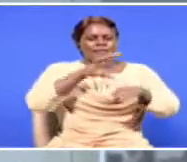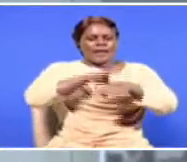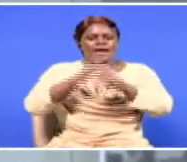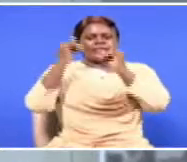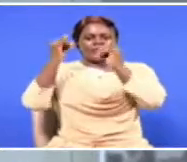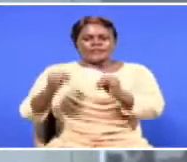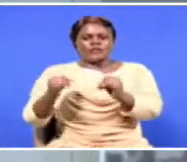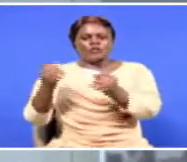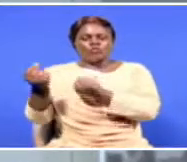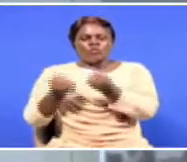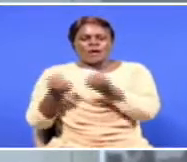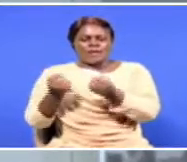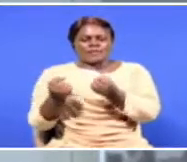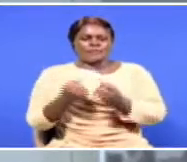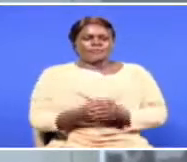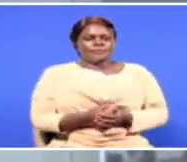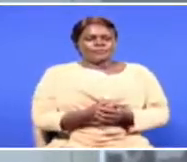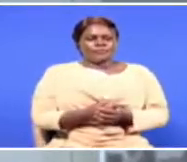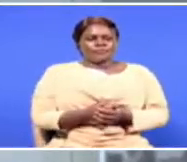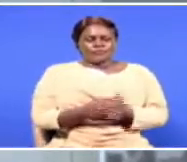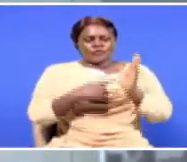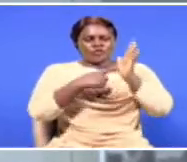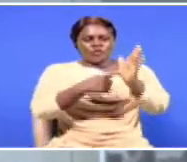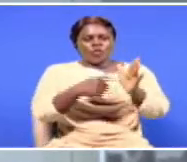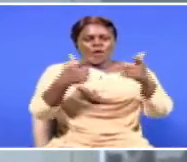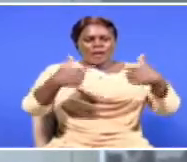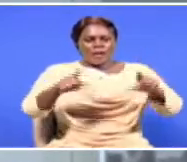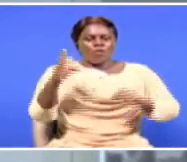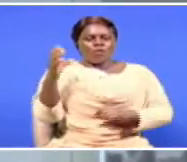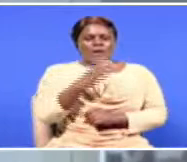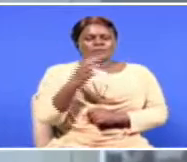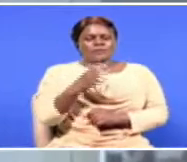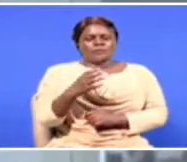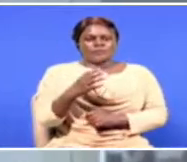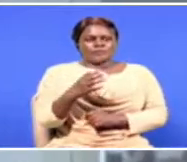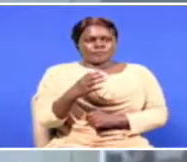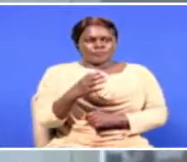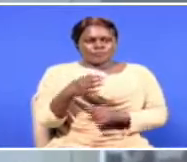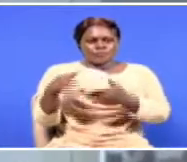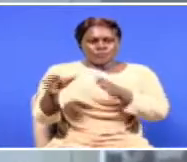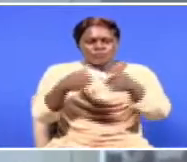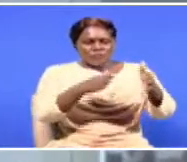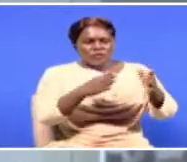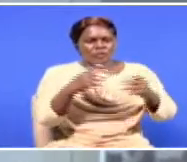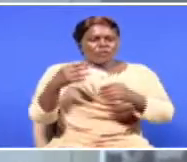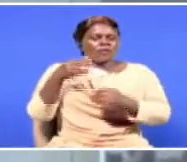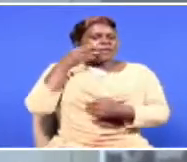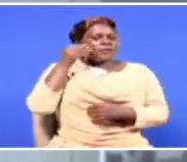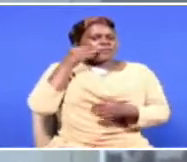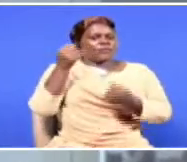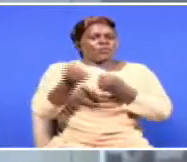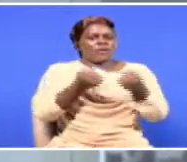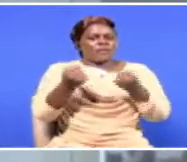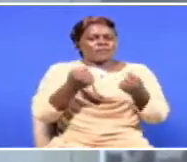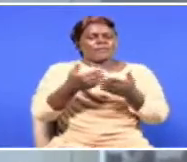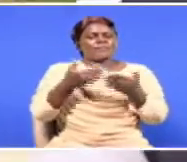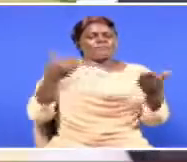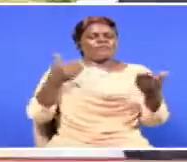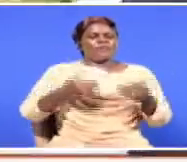explore financing options with other banks. The show will also allow customers an opportunity to experience cars before purchasing